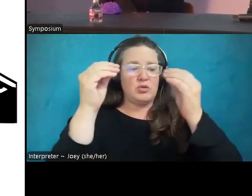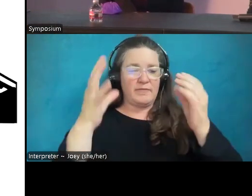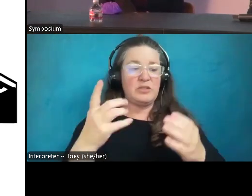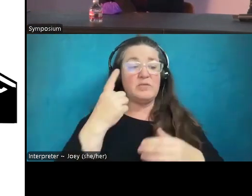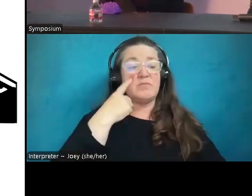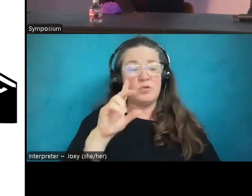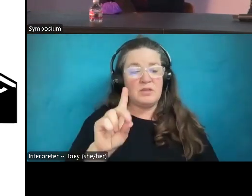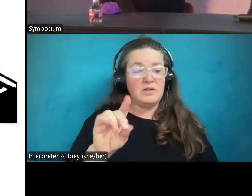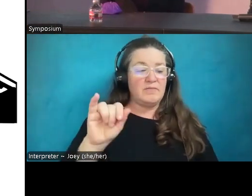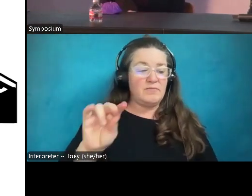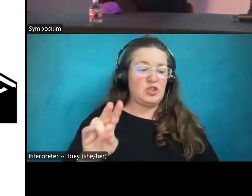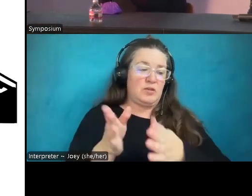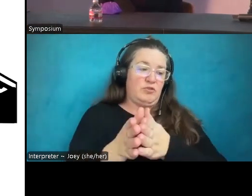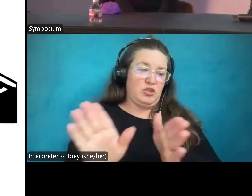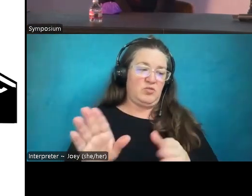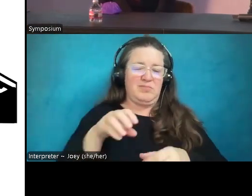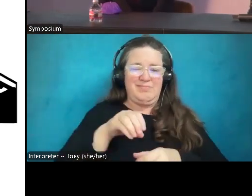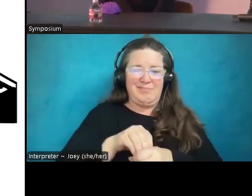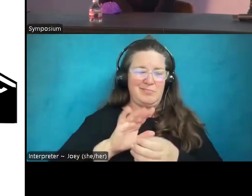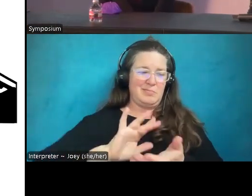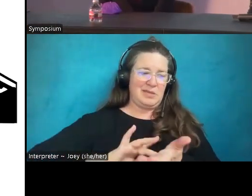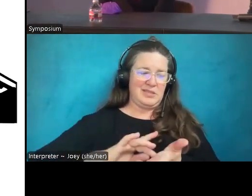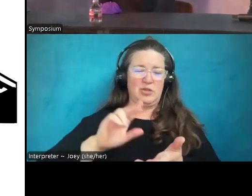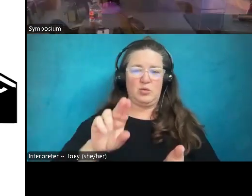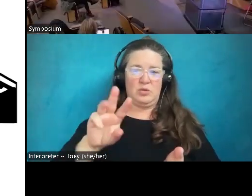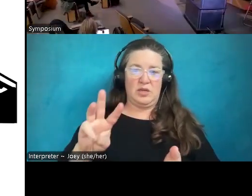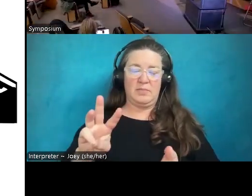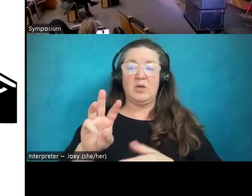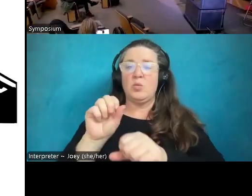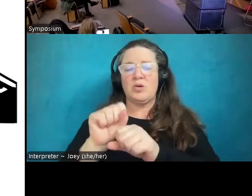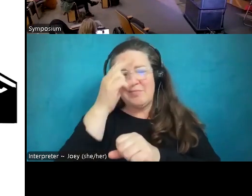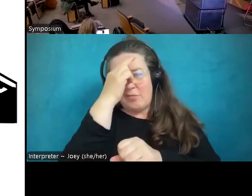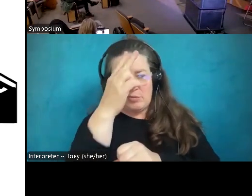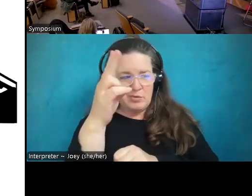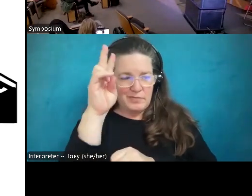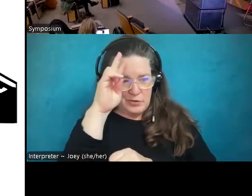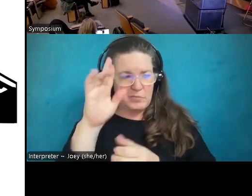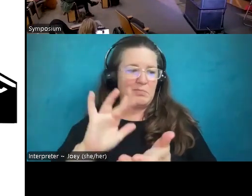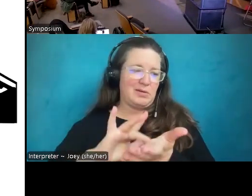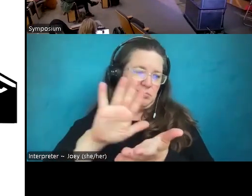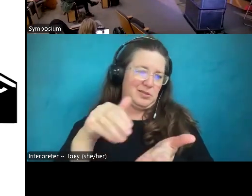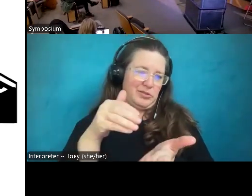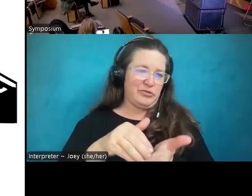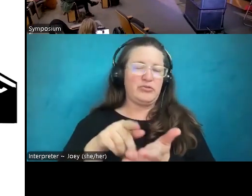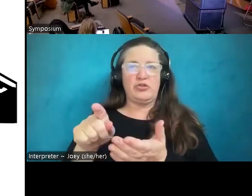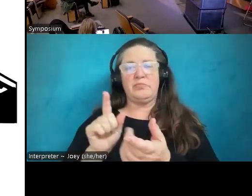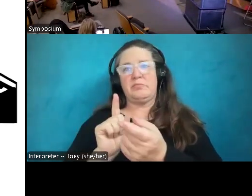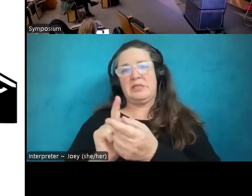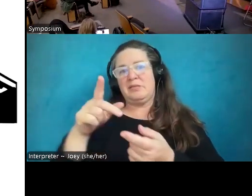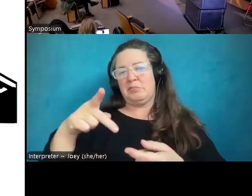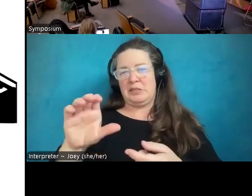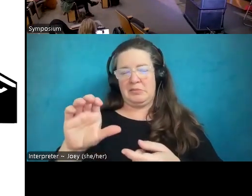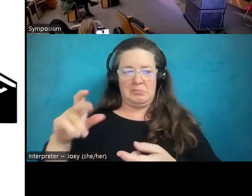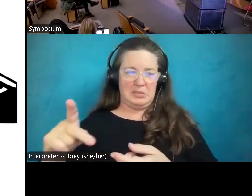UW. Her clinical work is at Harborview Medical Center, where she sees primary care patients and does long